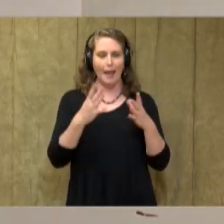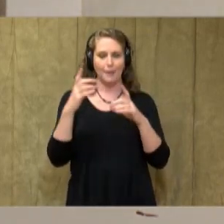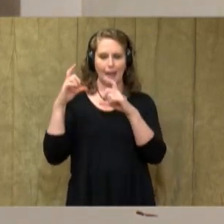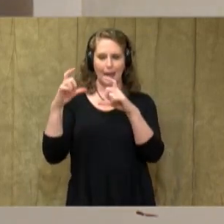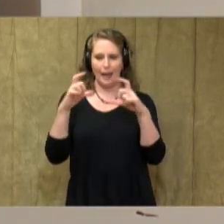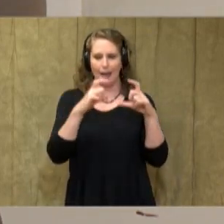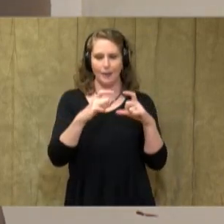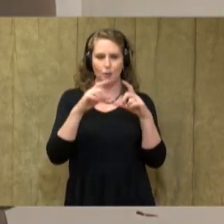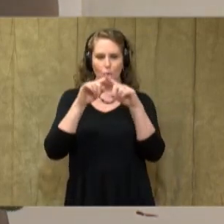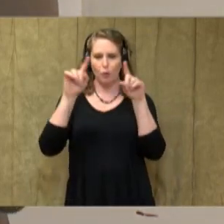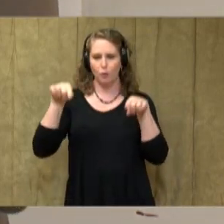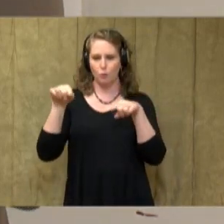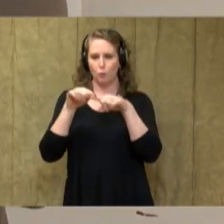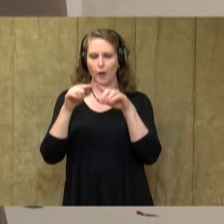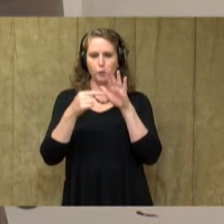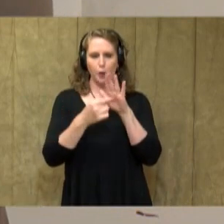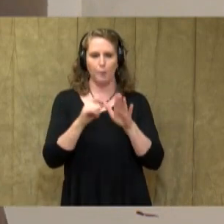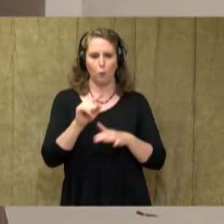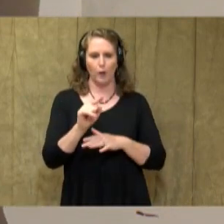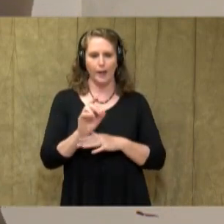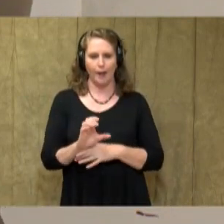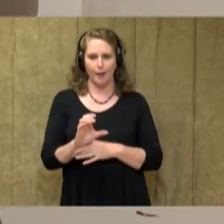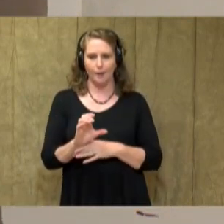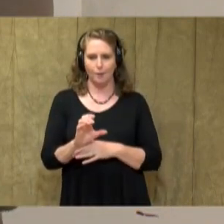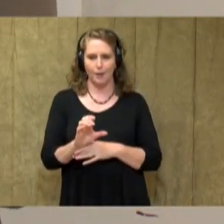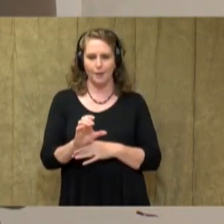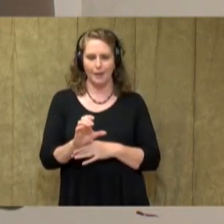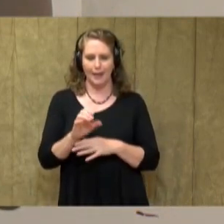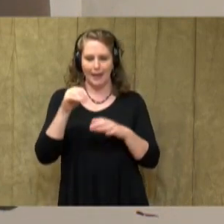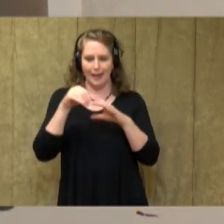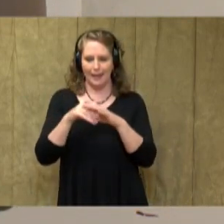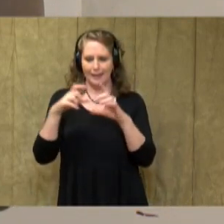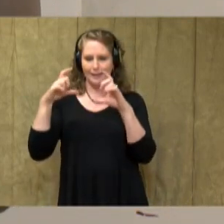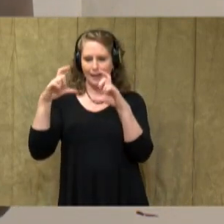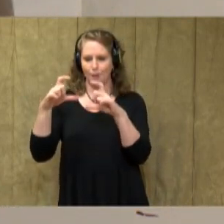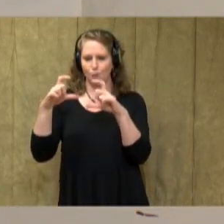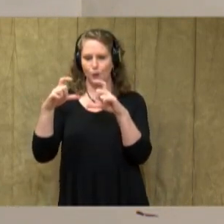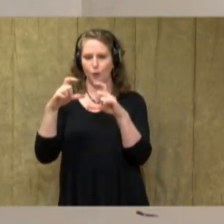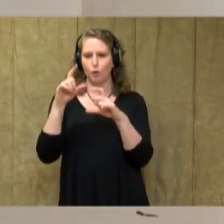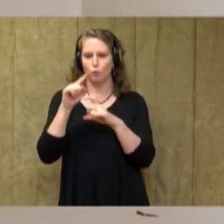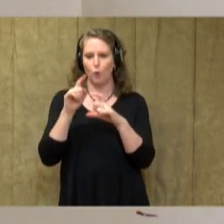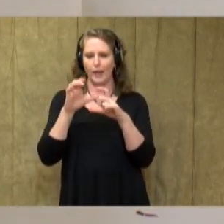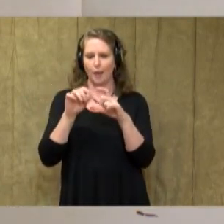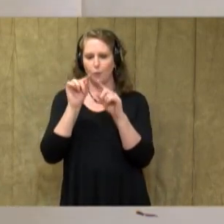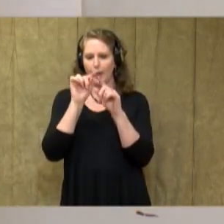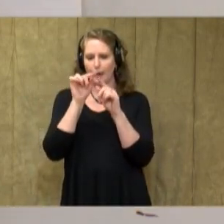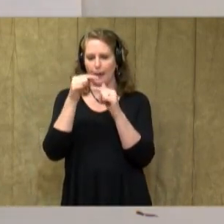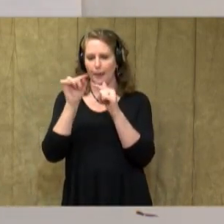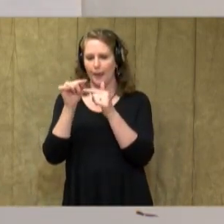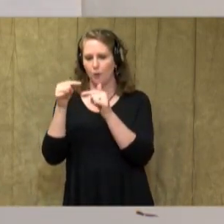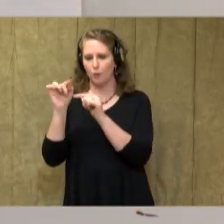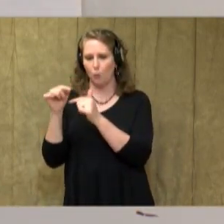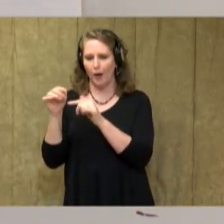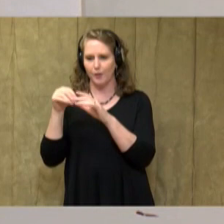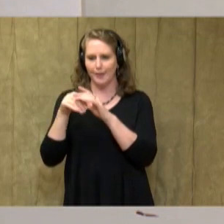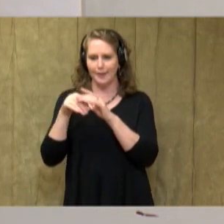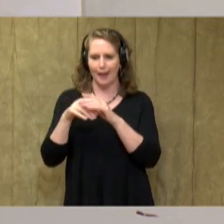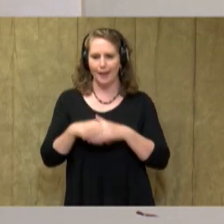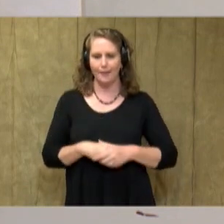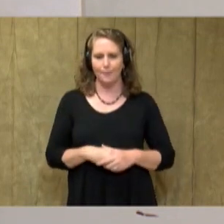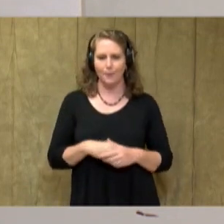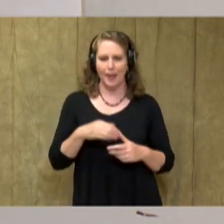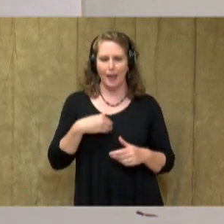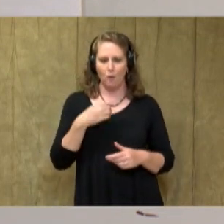these squares are my hundreds. There's 100 small squares in one of these big squares. So I have